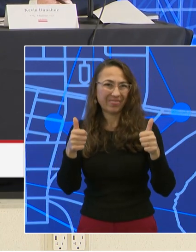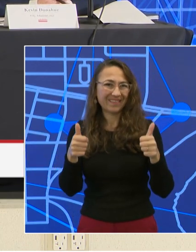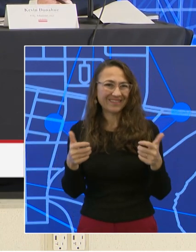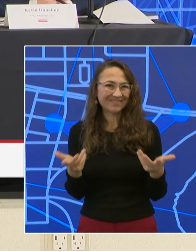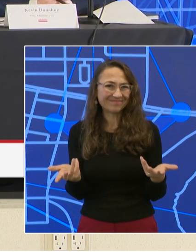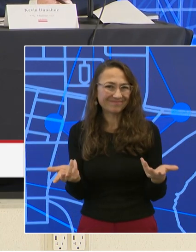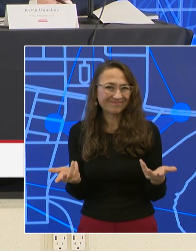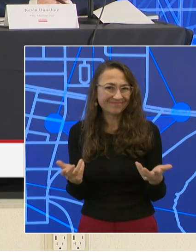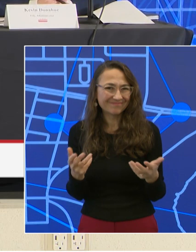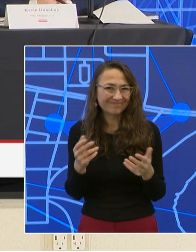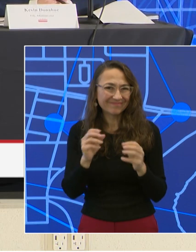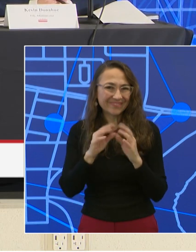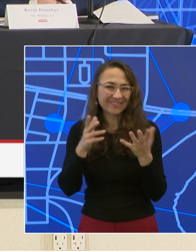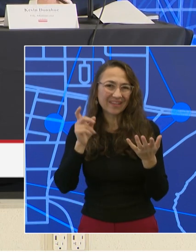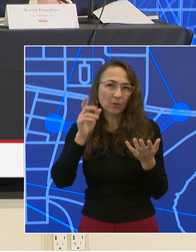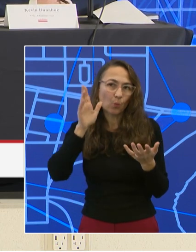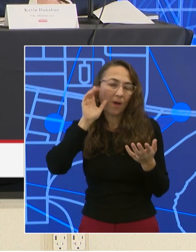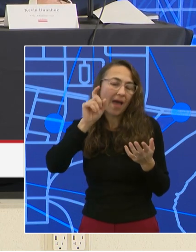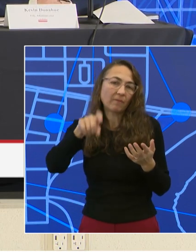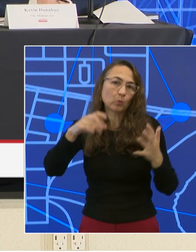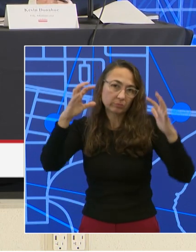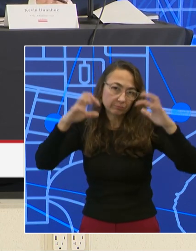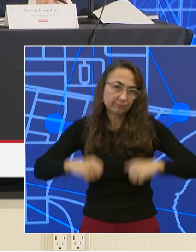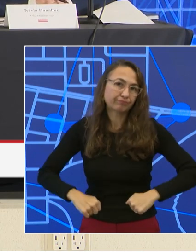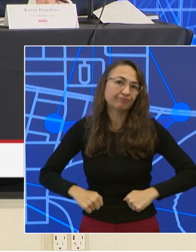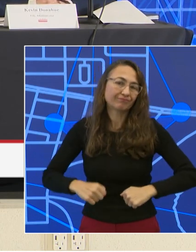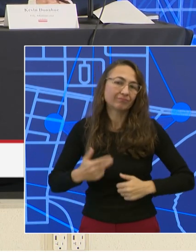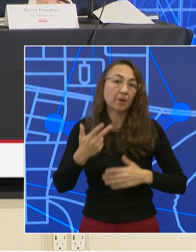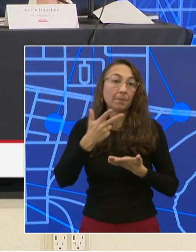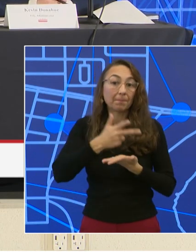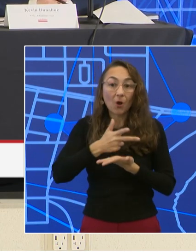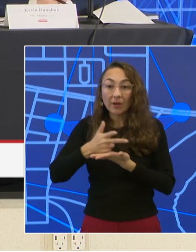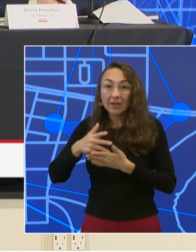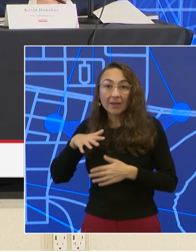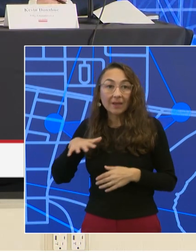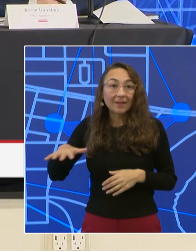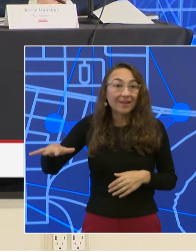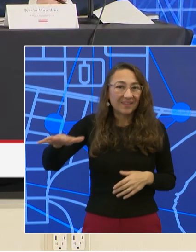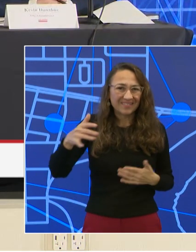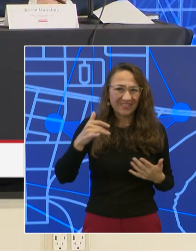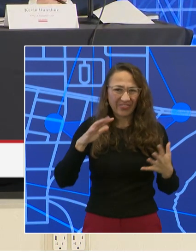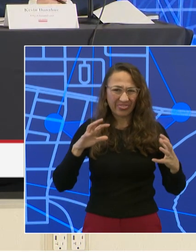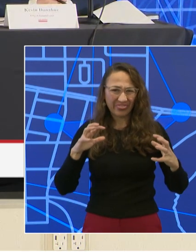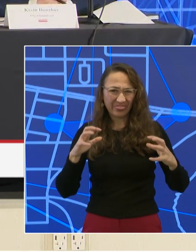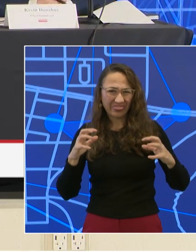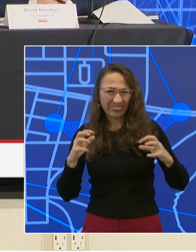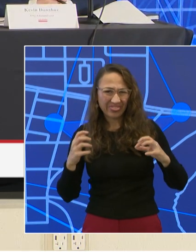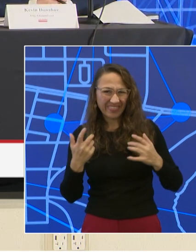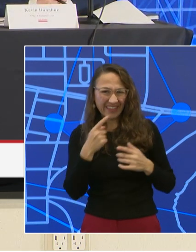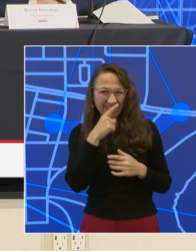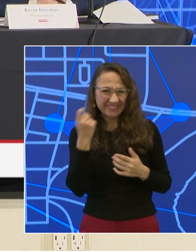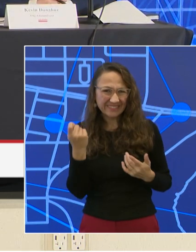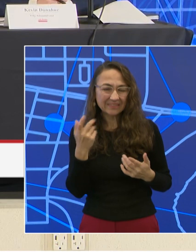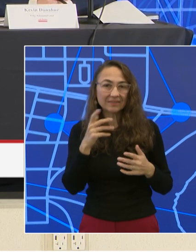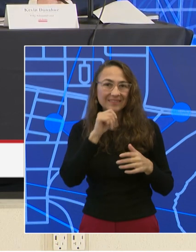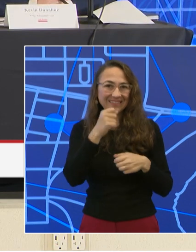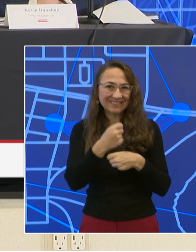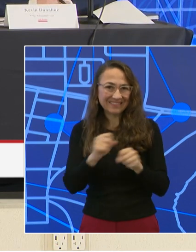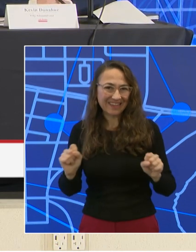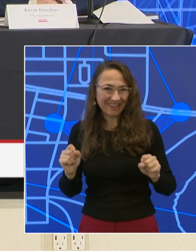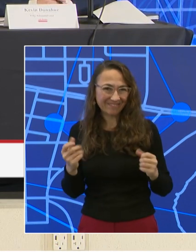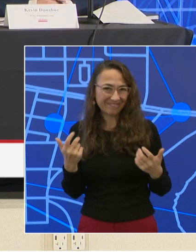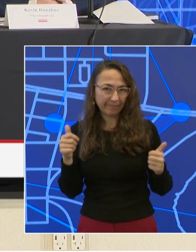parking behind it, not only is it ugly, it's not safe. And the National Park Service has